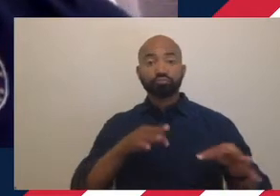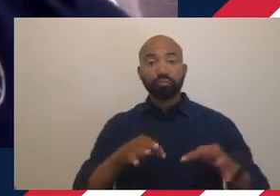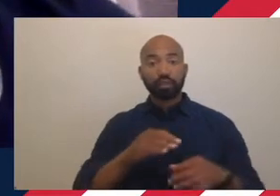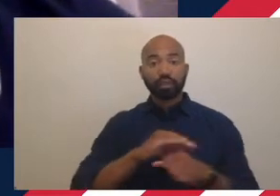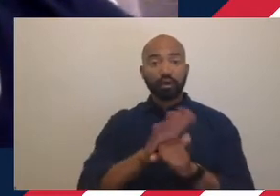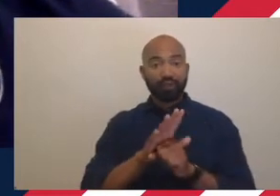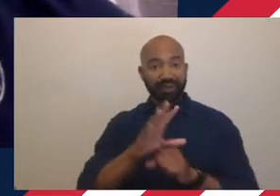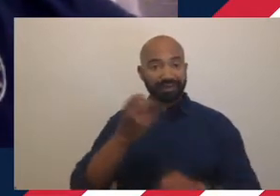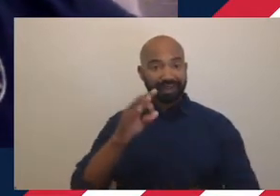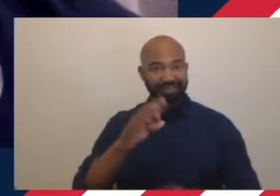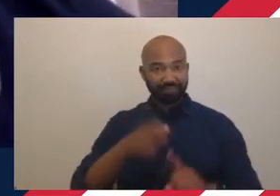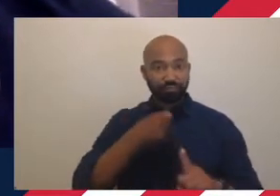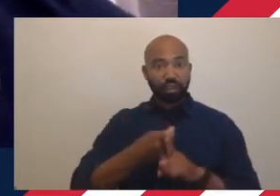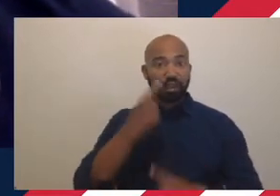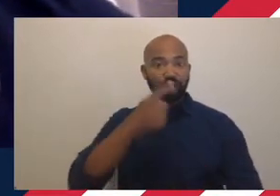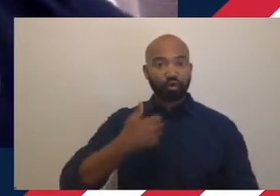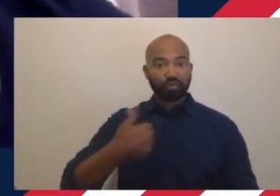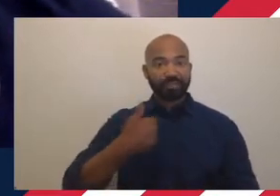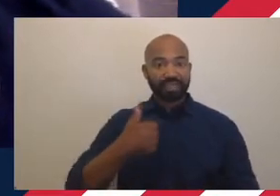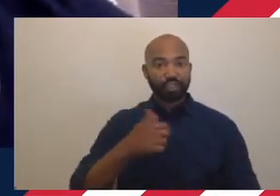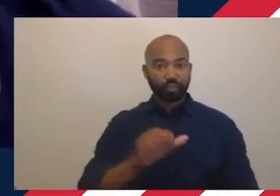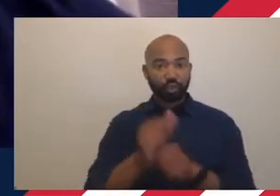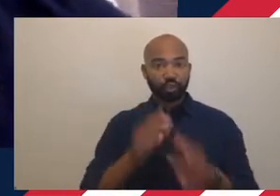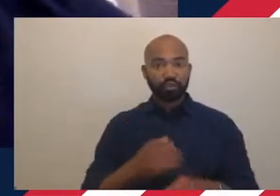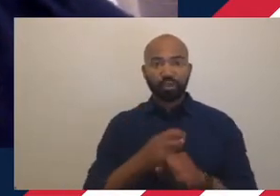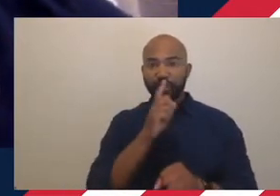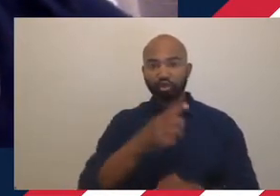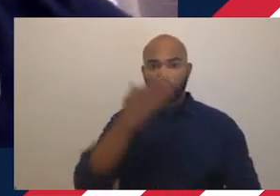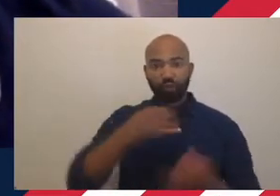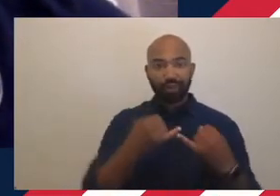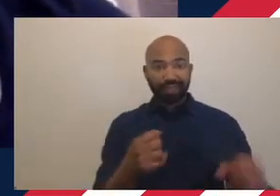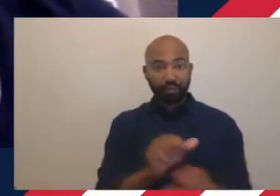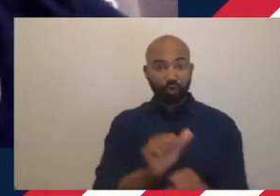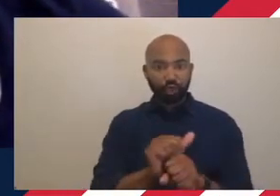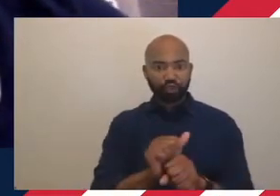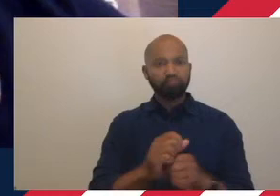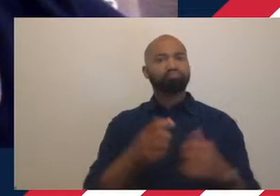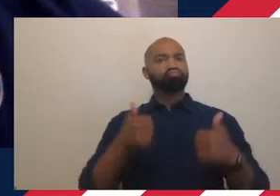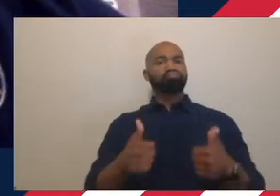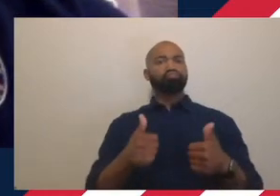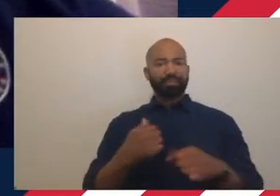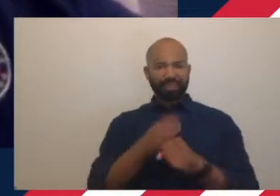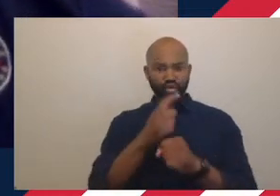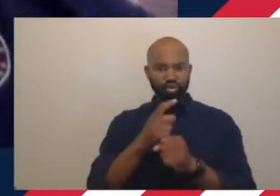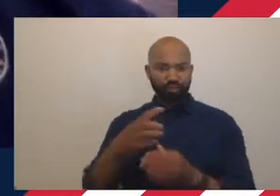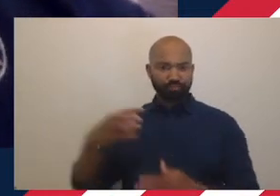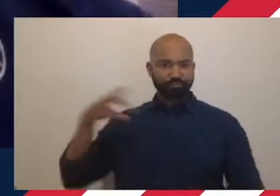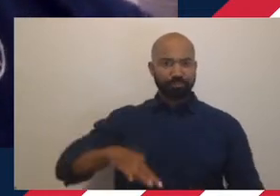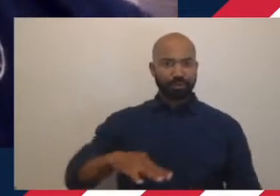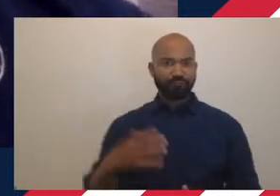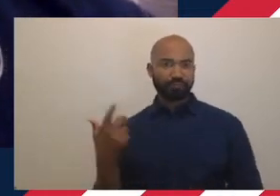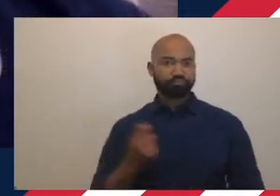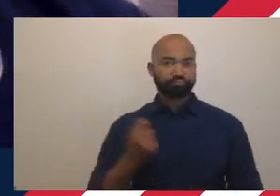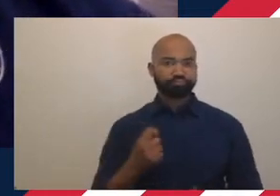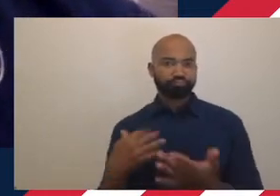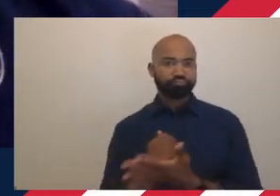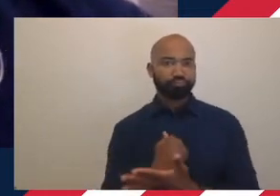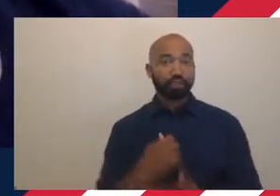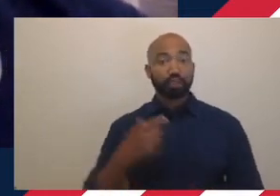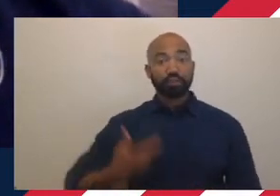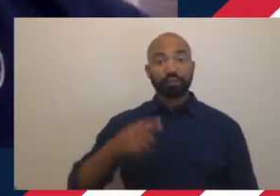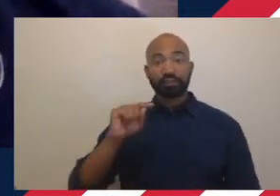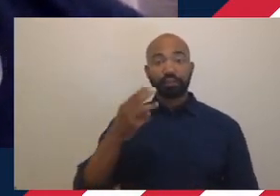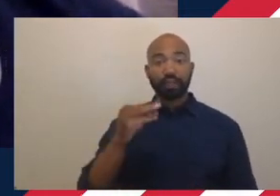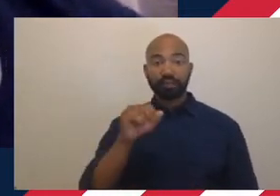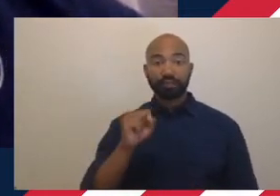frontline transportation workers and the need to ensure frontline workers are made whole for their sacrifices during this time. My name is Tyler Shaw, and I'm a